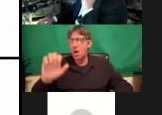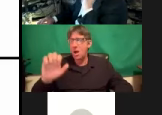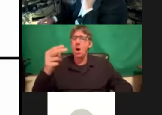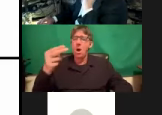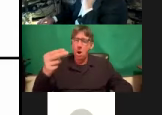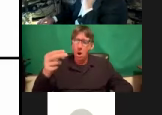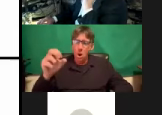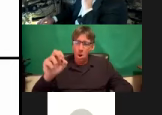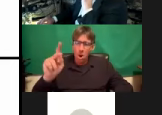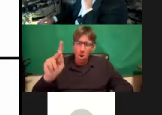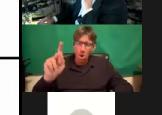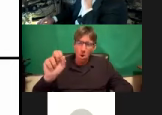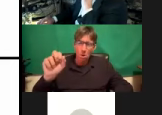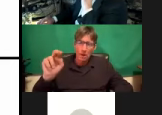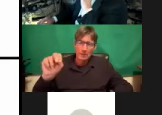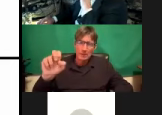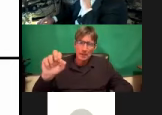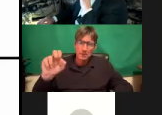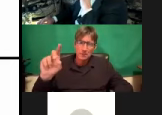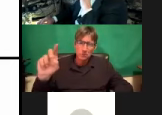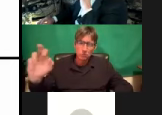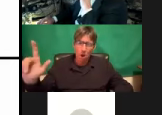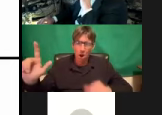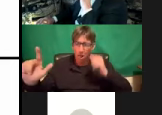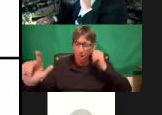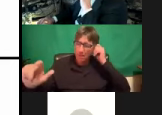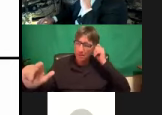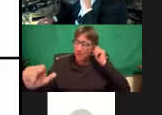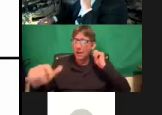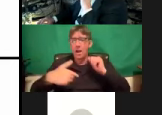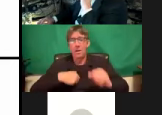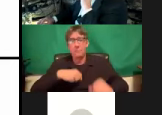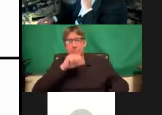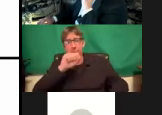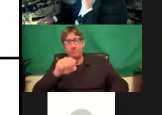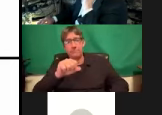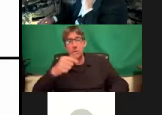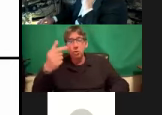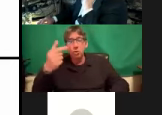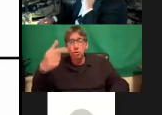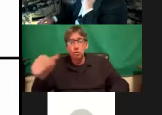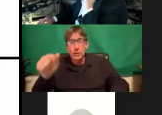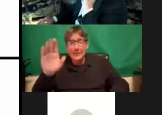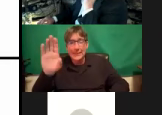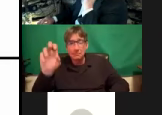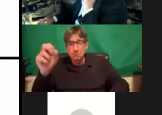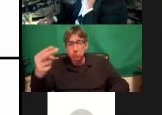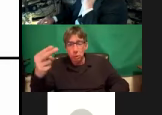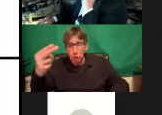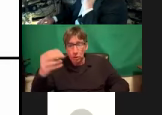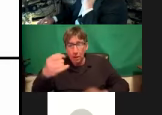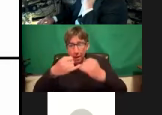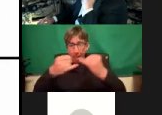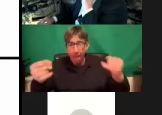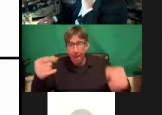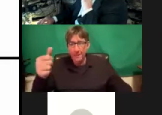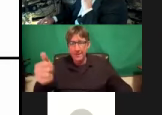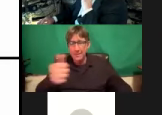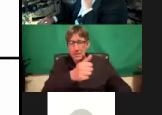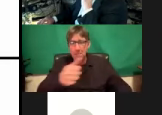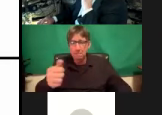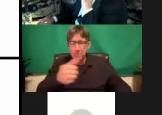commuter rail. I love taking the Greenbush line, but, well, I've been taking it from a